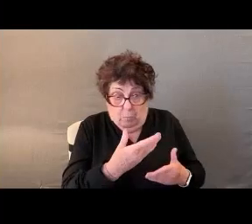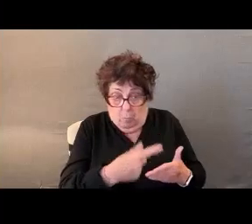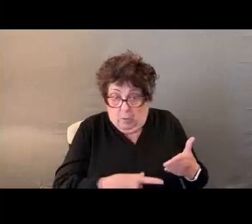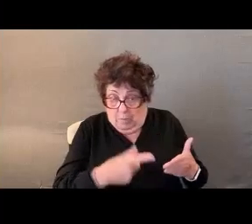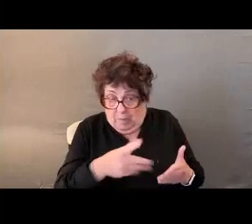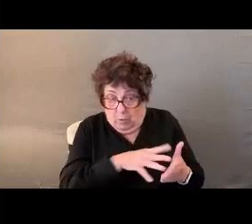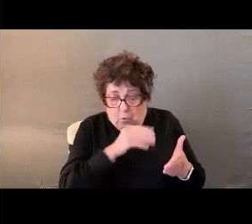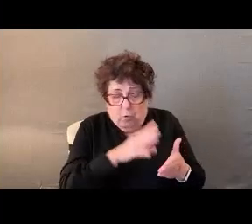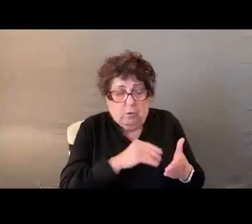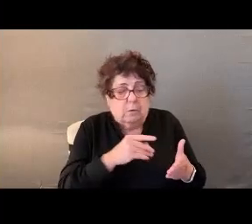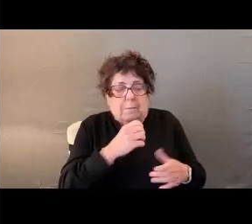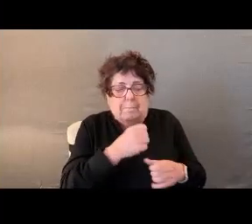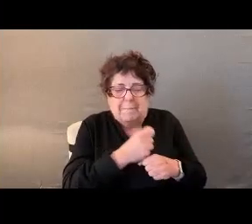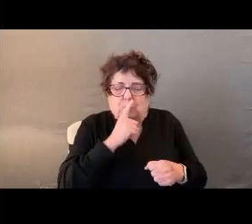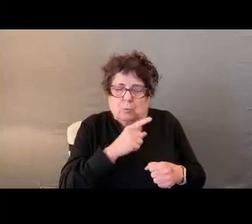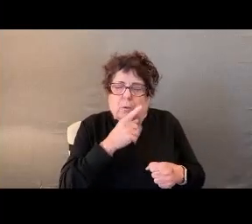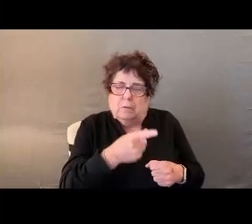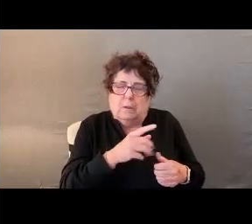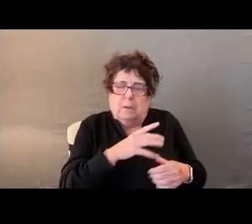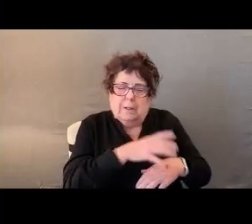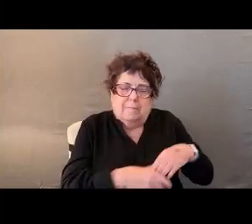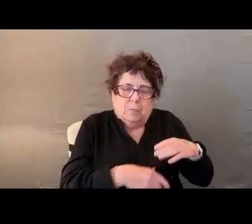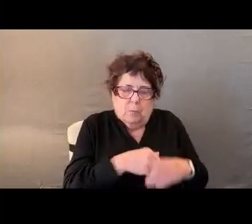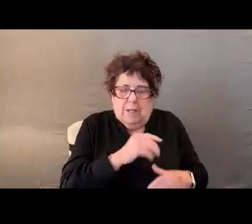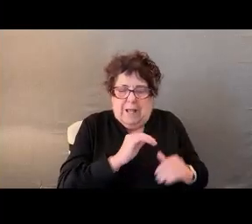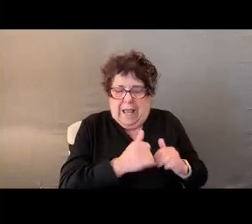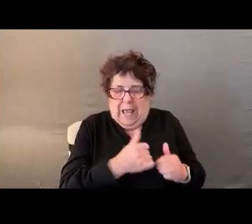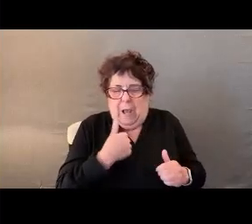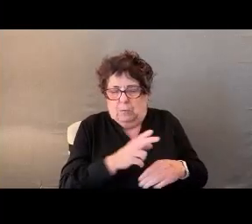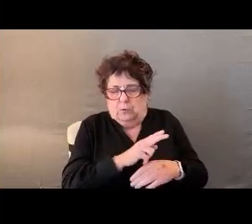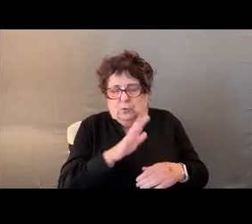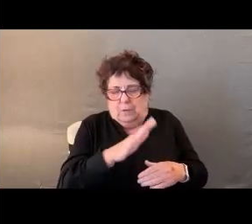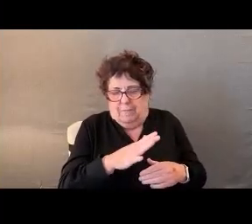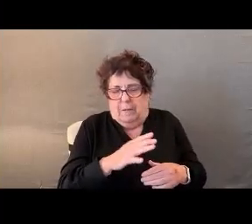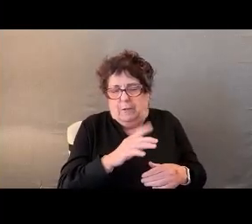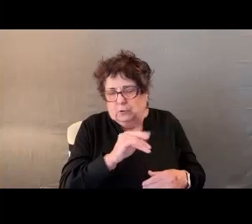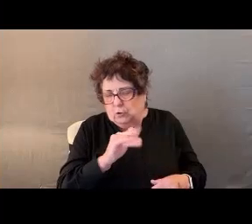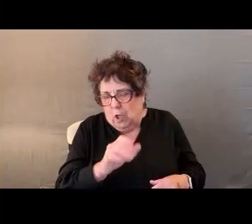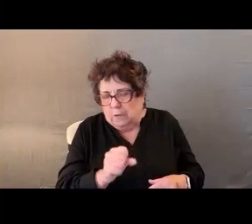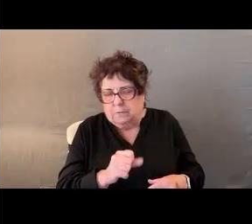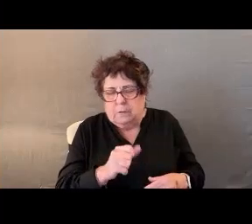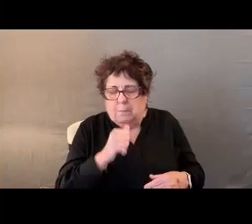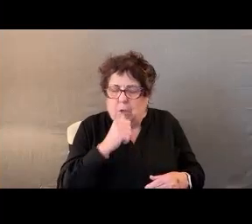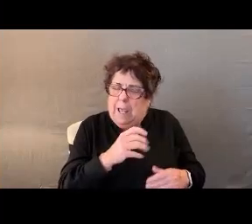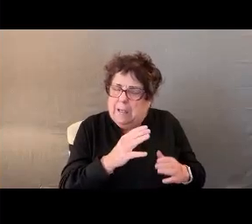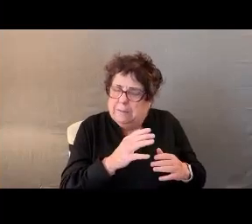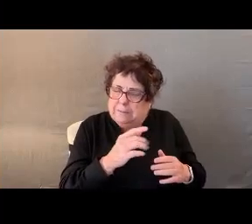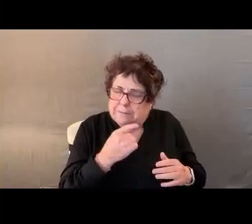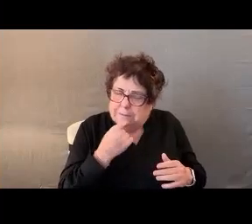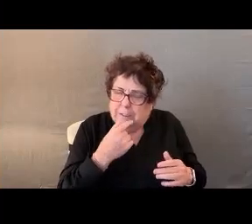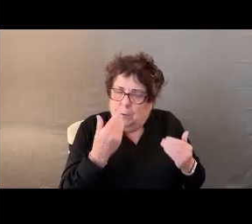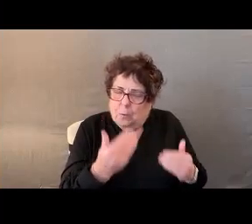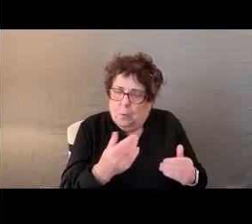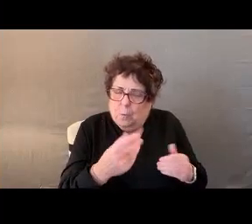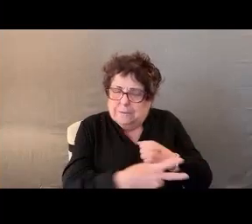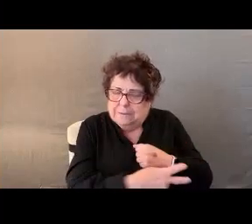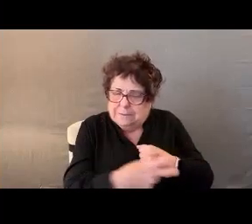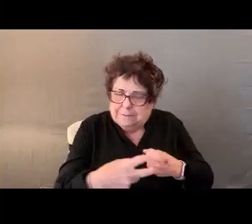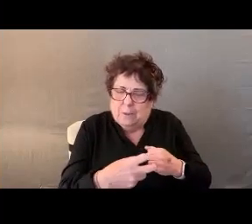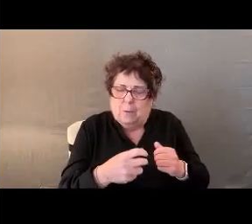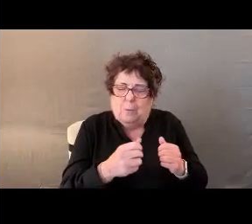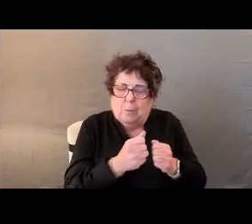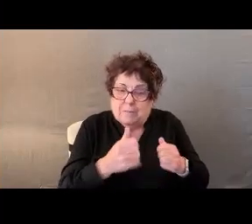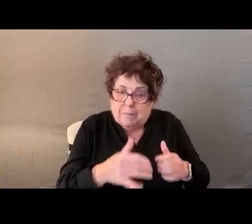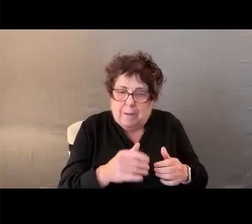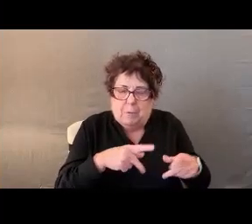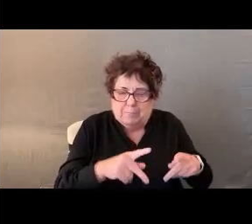way that we had used their original document. So I'm not saying to steal things without permission. I'm saying to steal things with permission.